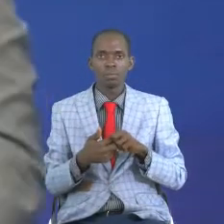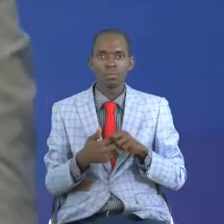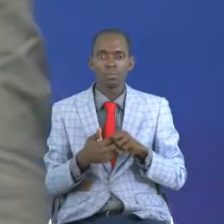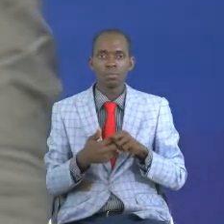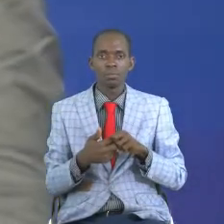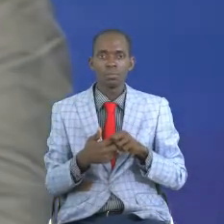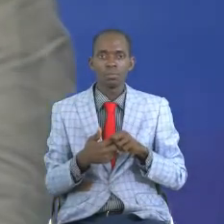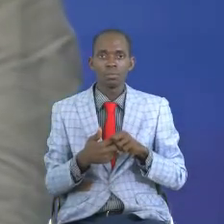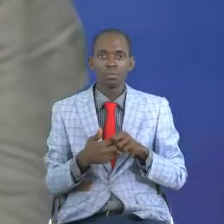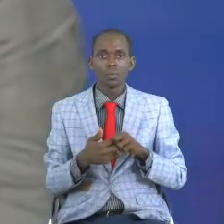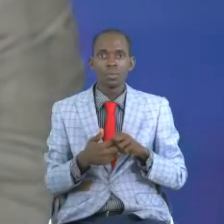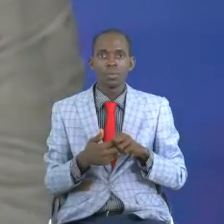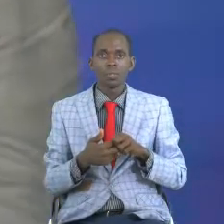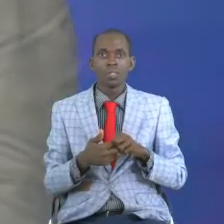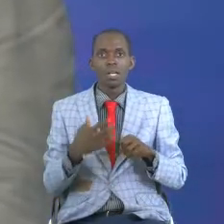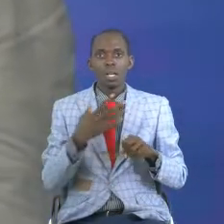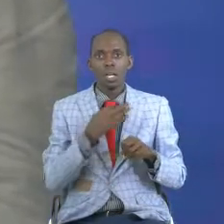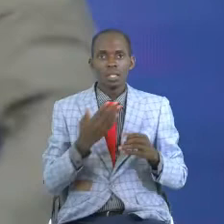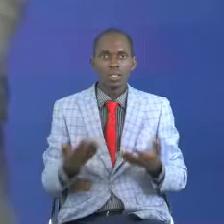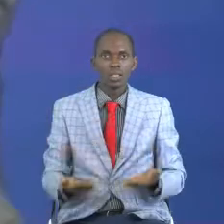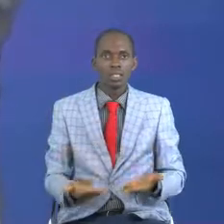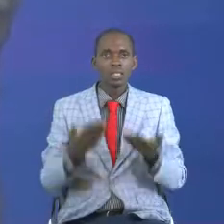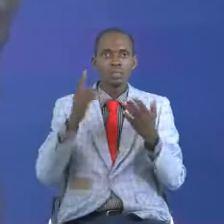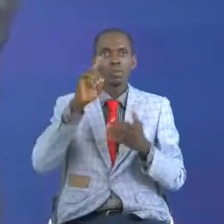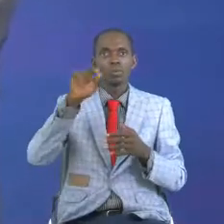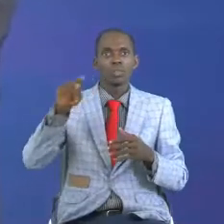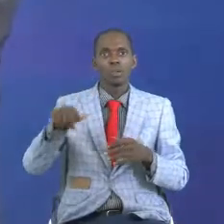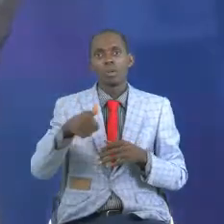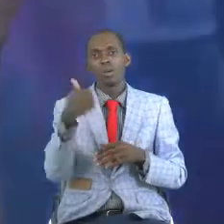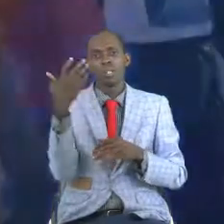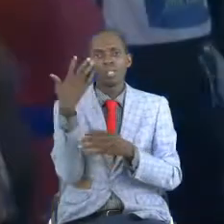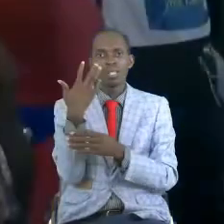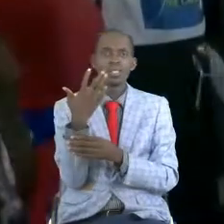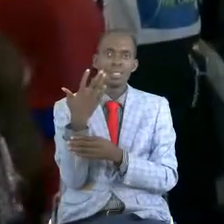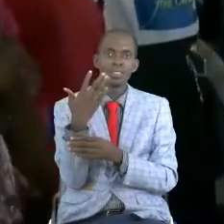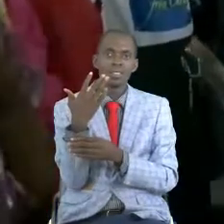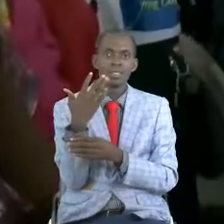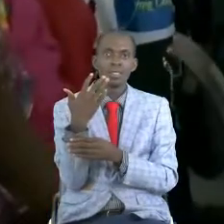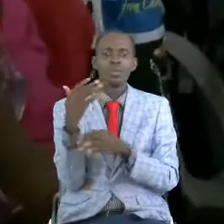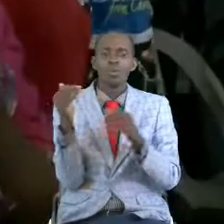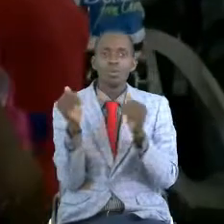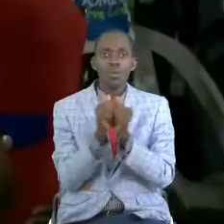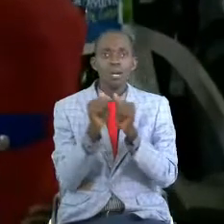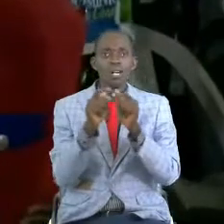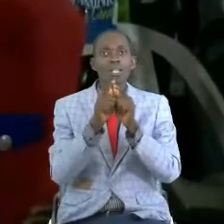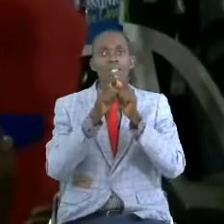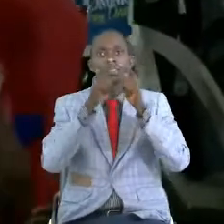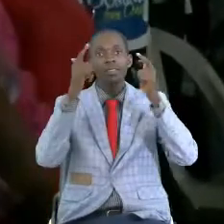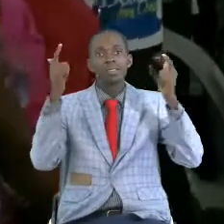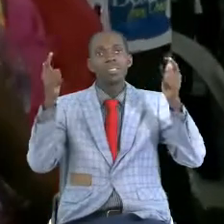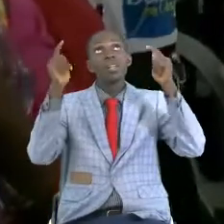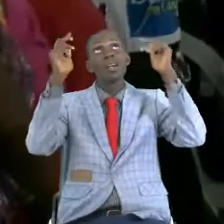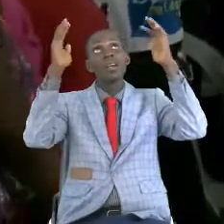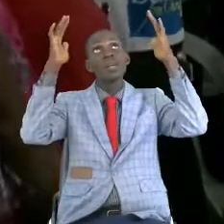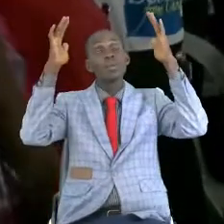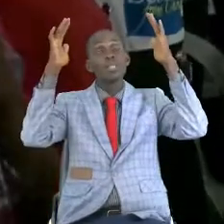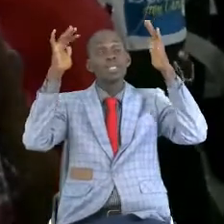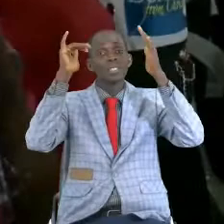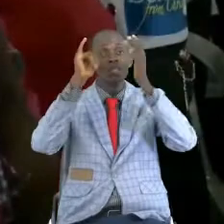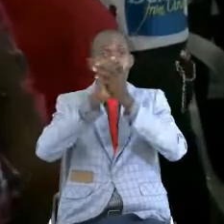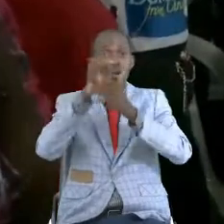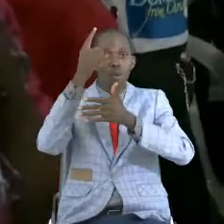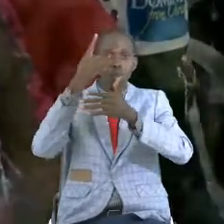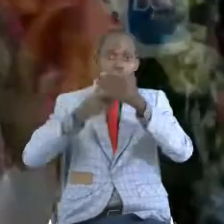And raise up the other hand with great expectation that what he has